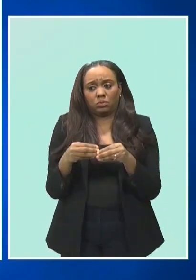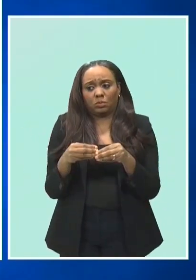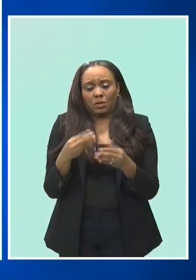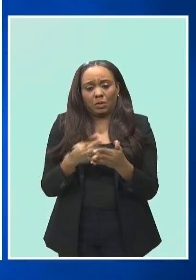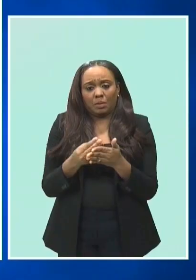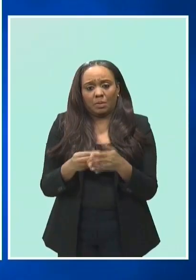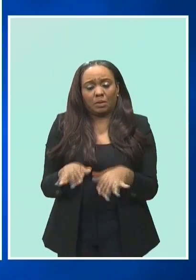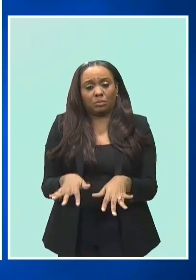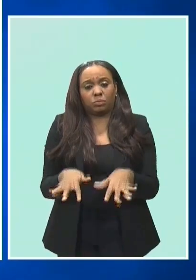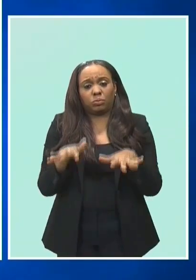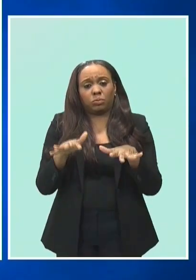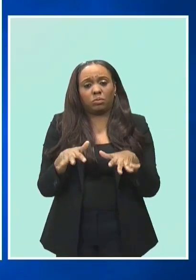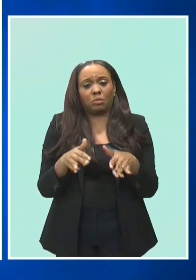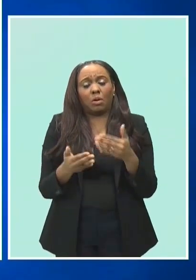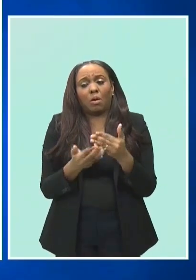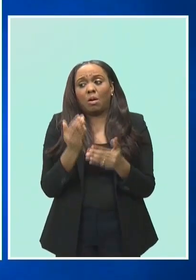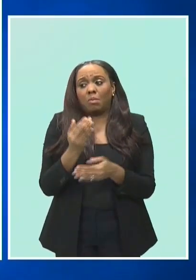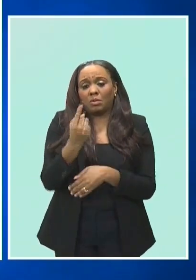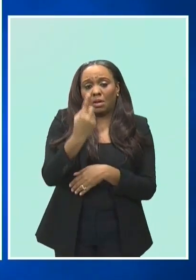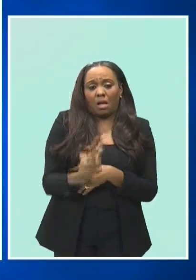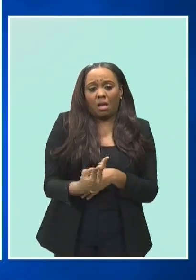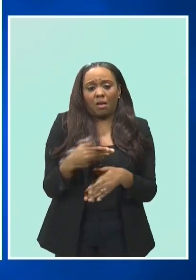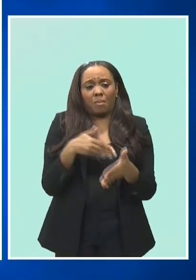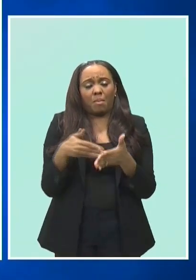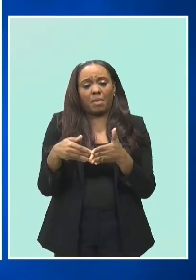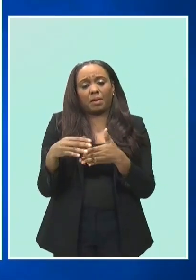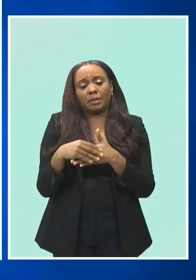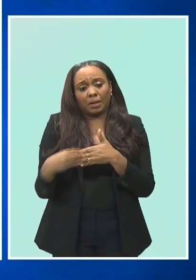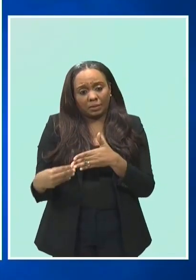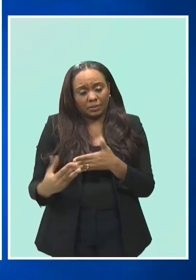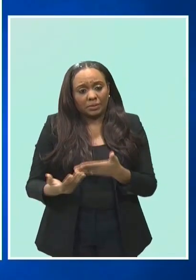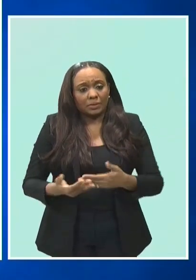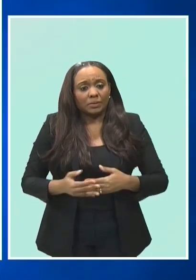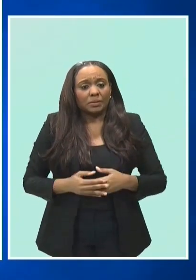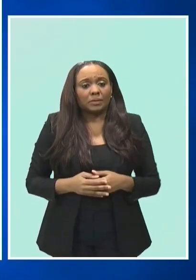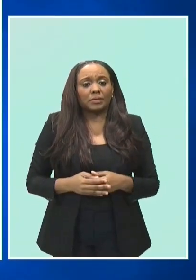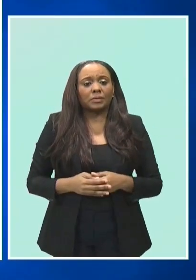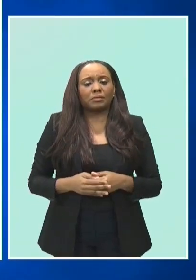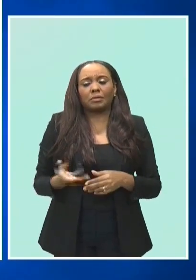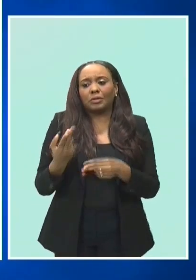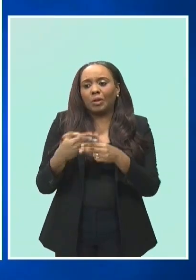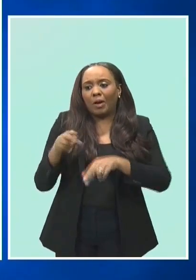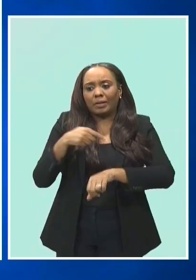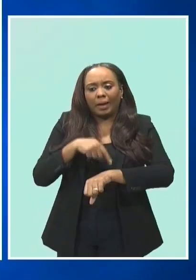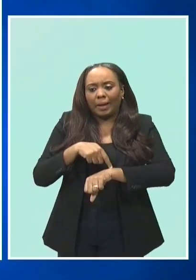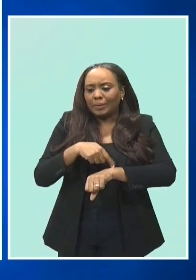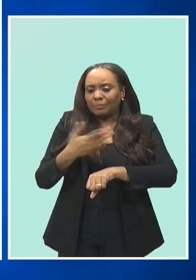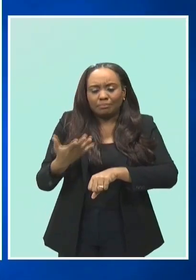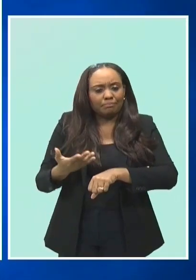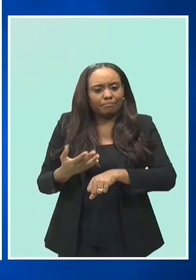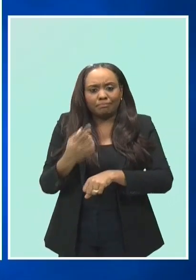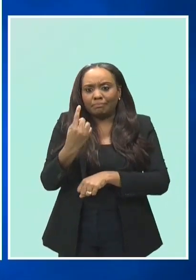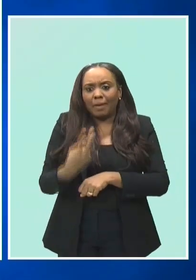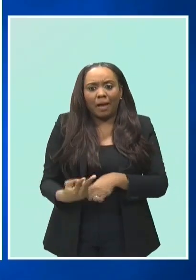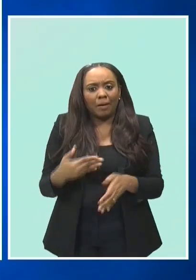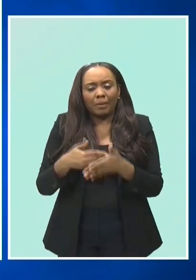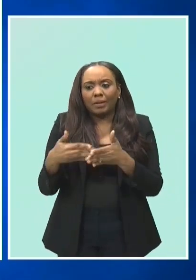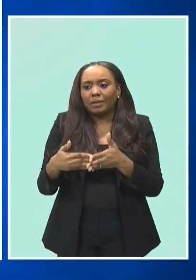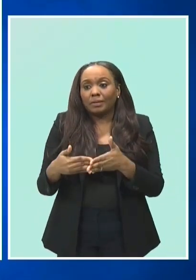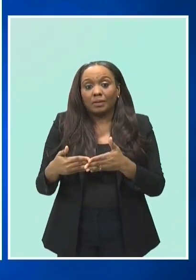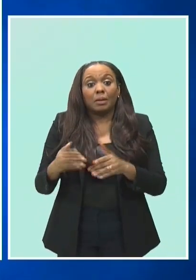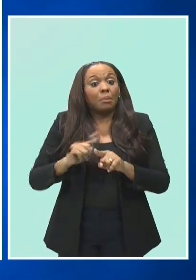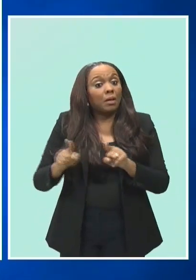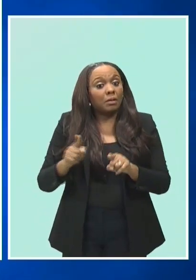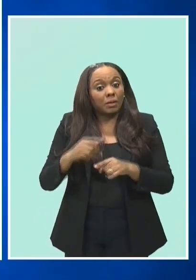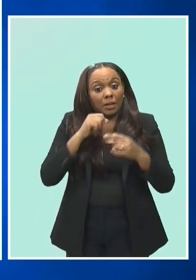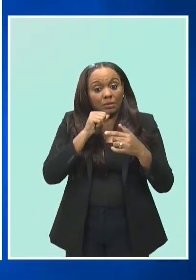raise close to $500,000 Barbados dollars in such a short space of time. And we know this is just the beginning,